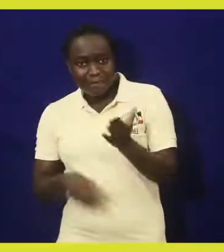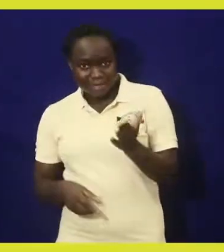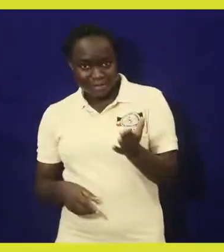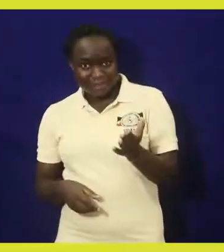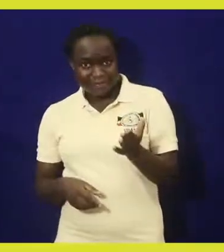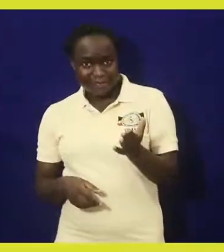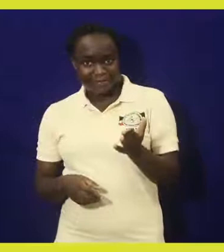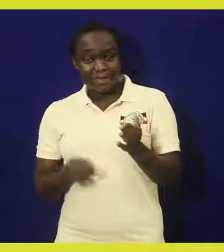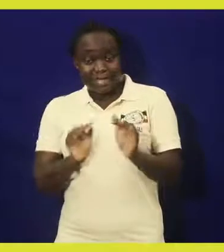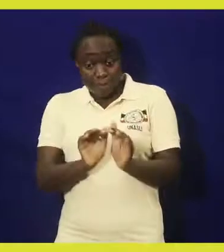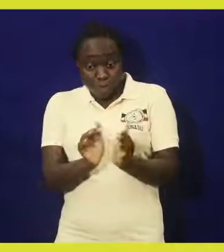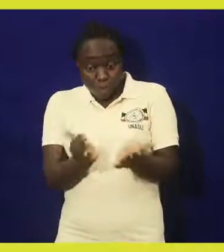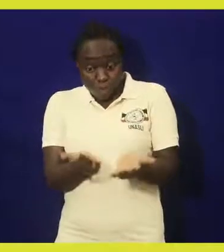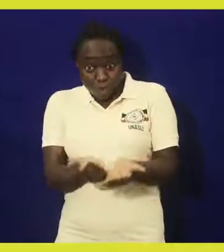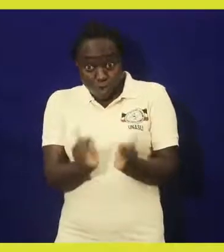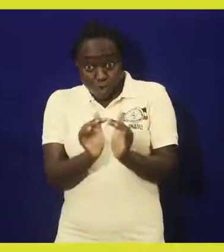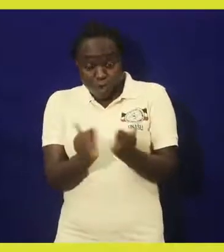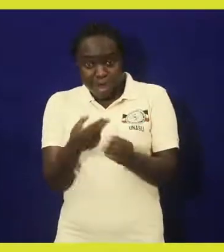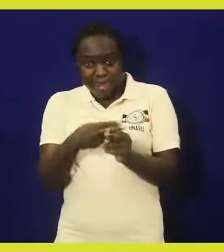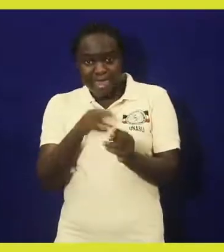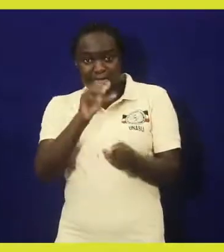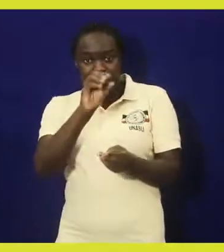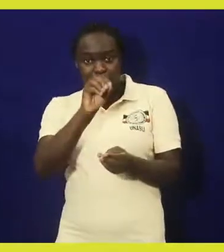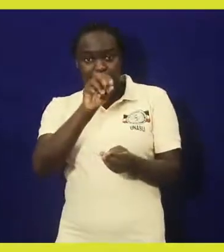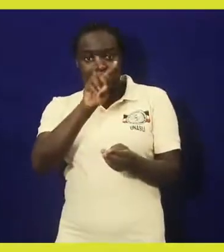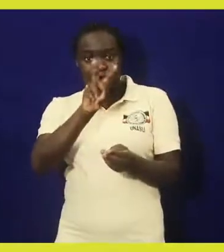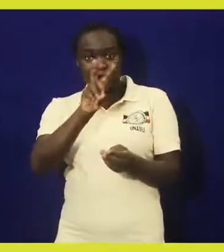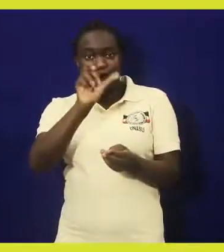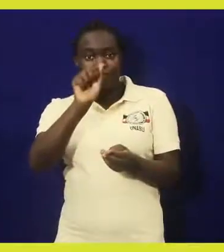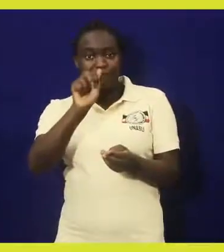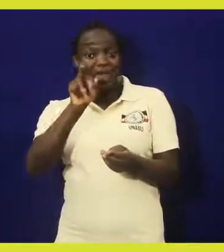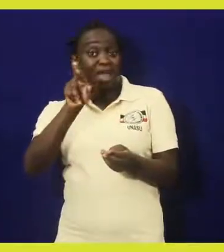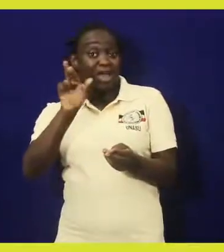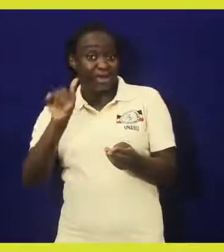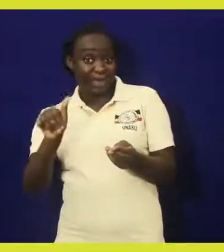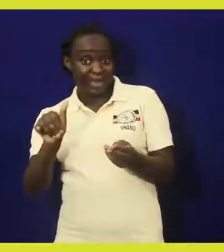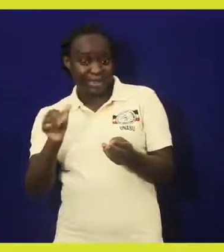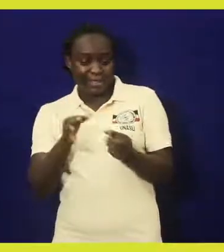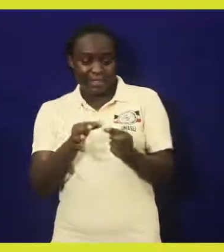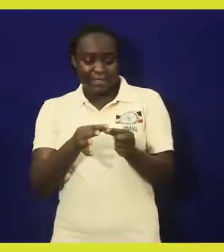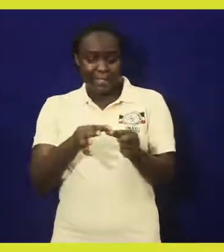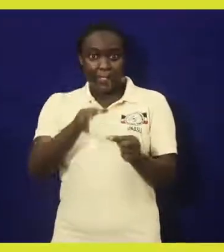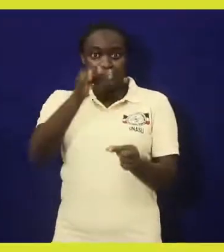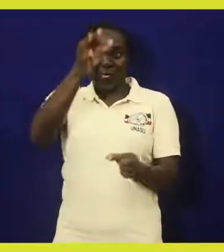has the ovary, like in the song, the stigma,